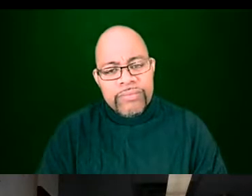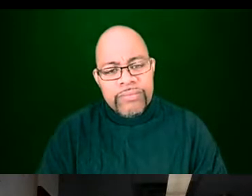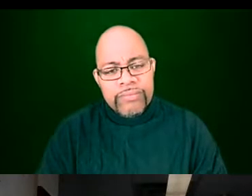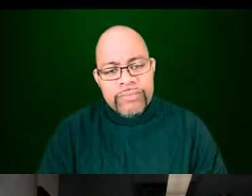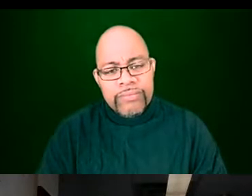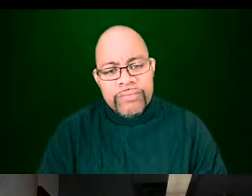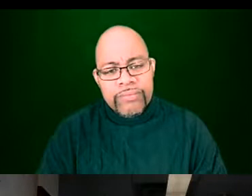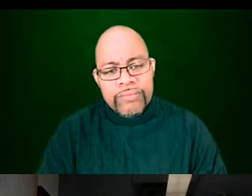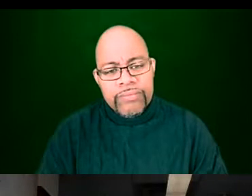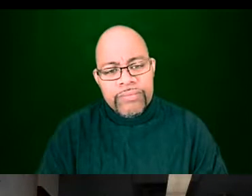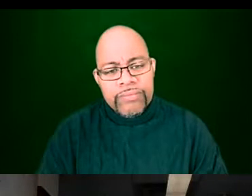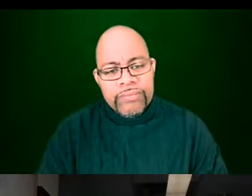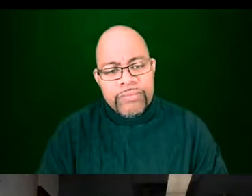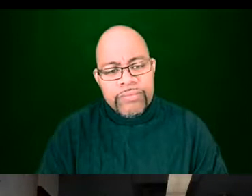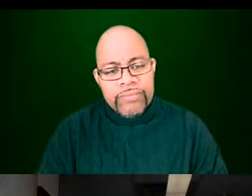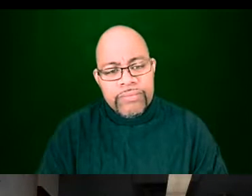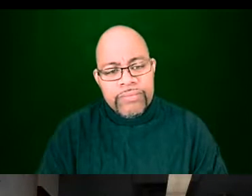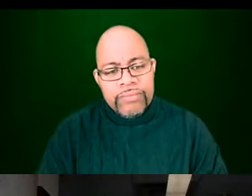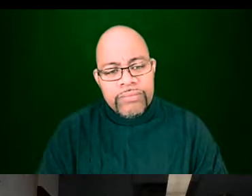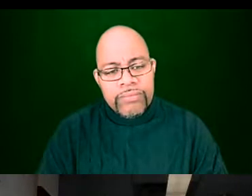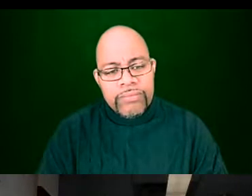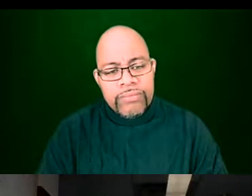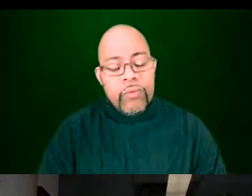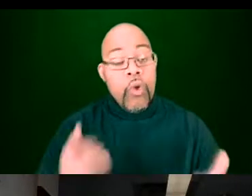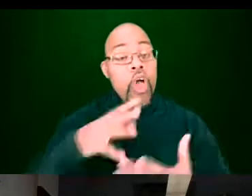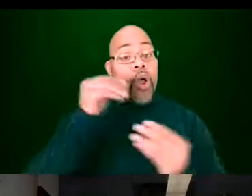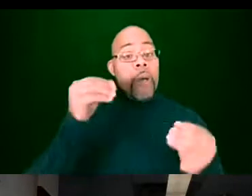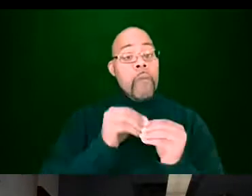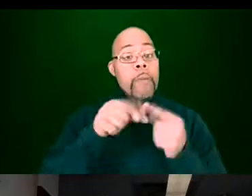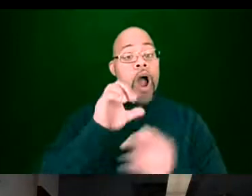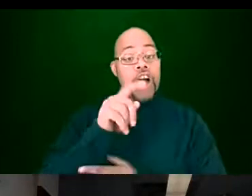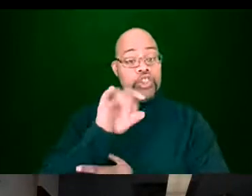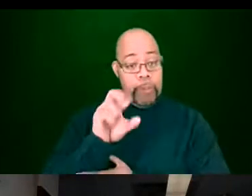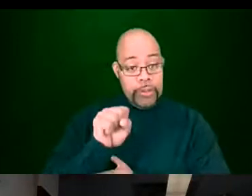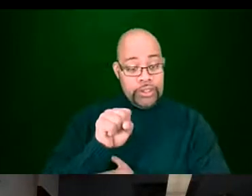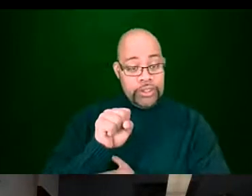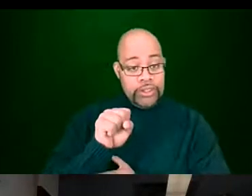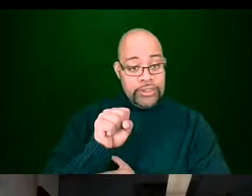So we wanted to learn a little bit more about octopus babies.